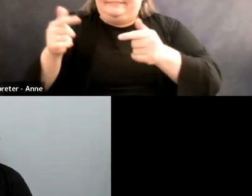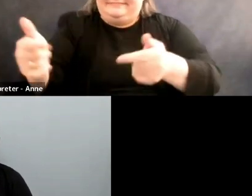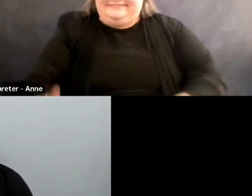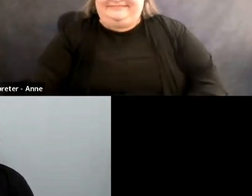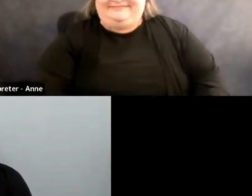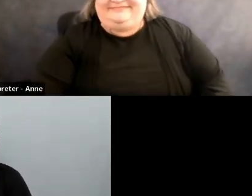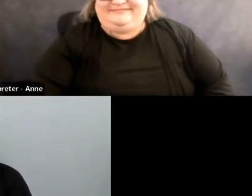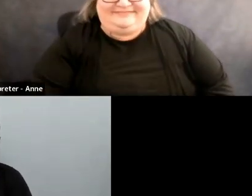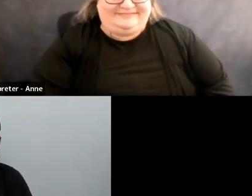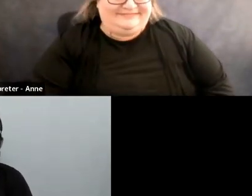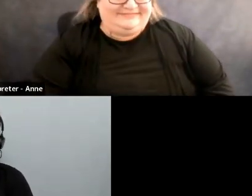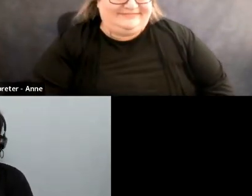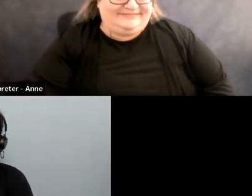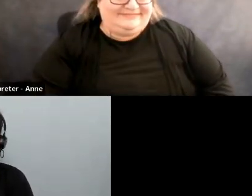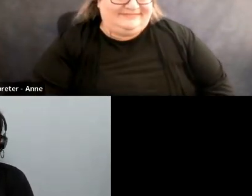OCD, or obsessive